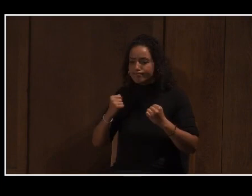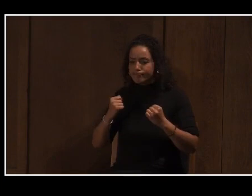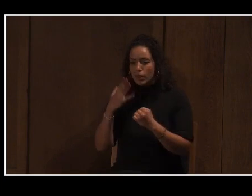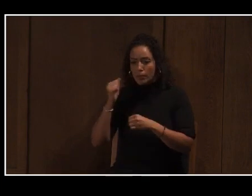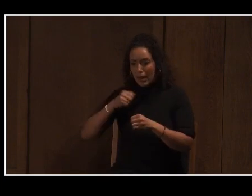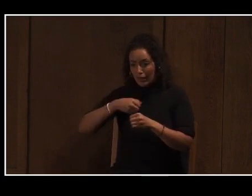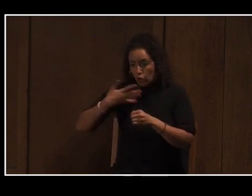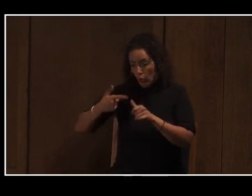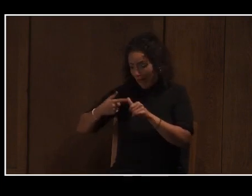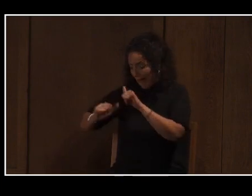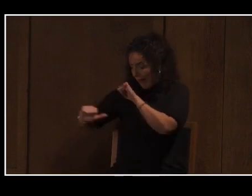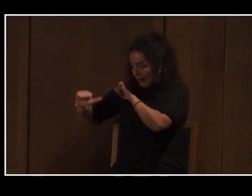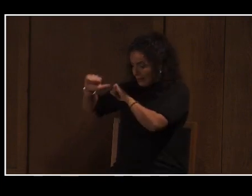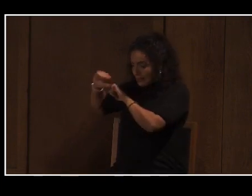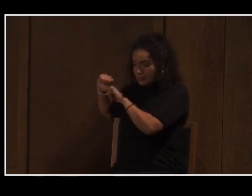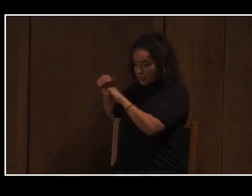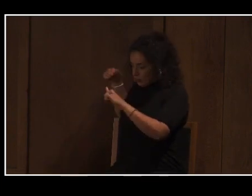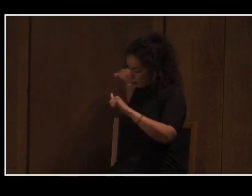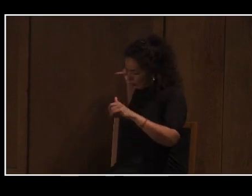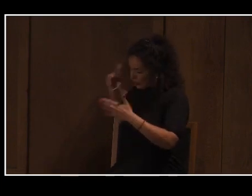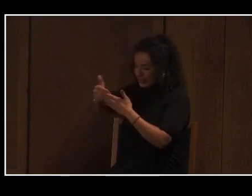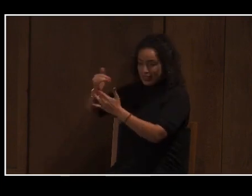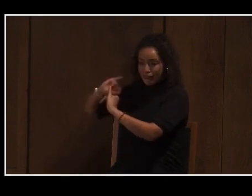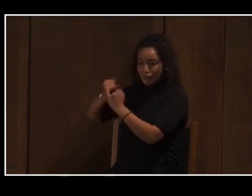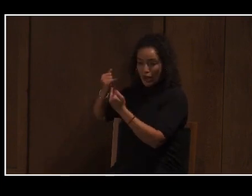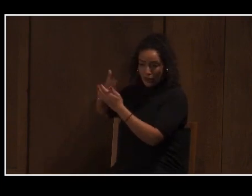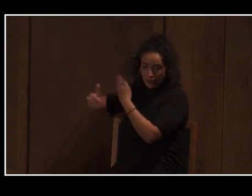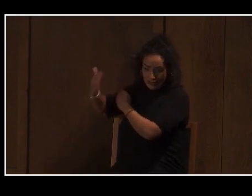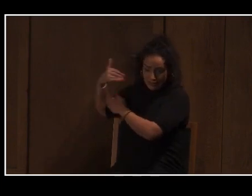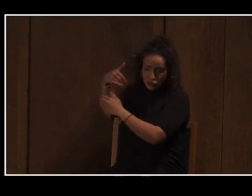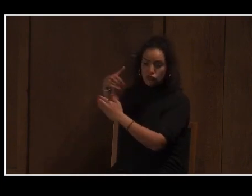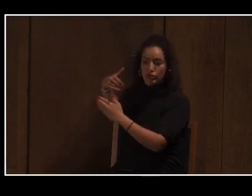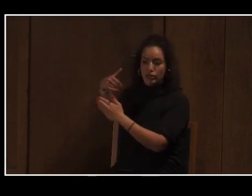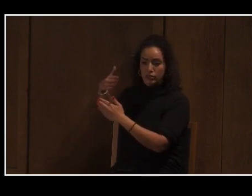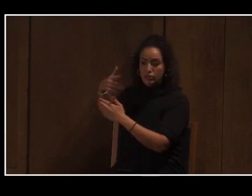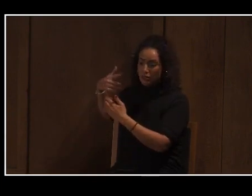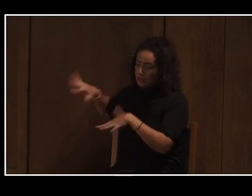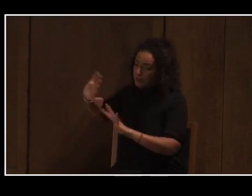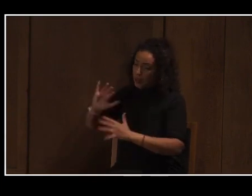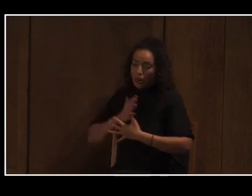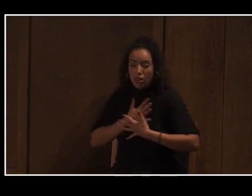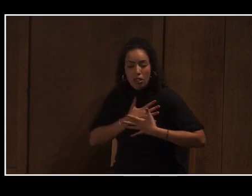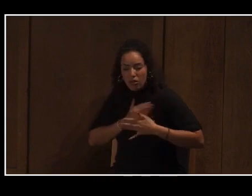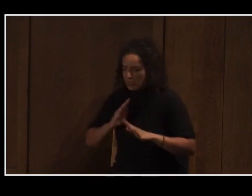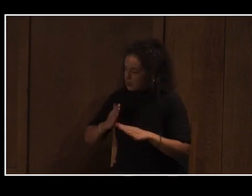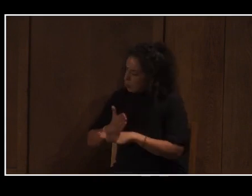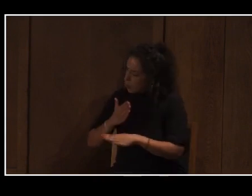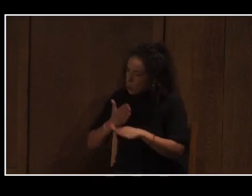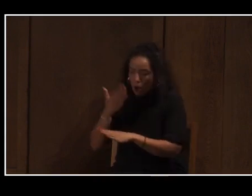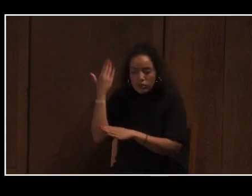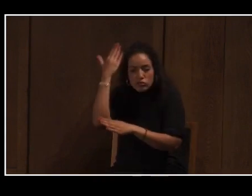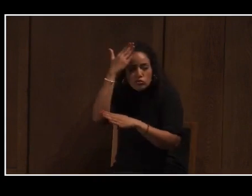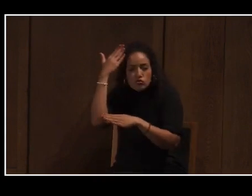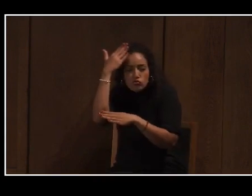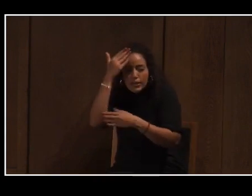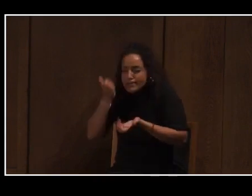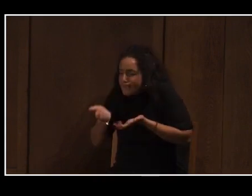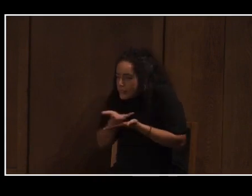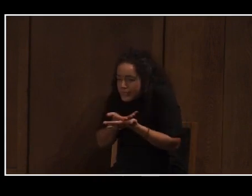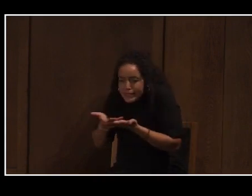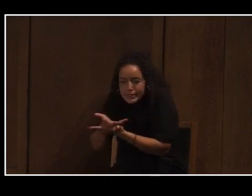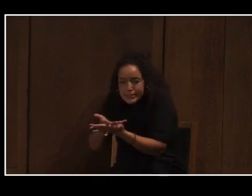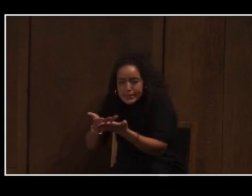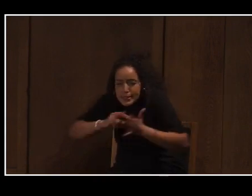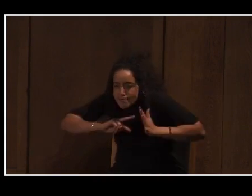violent geography of the cane field, where they would have labored, loved, schemed, dreamed, and died. In doing